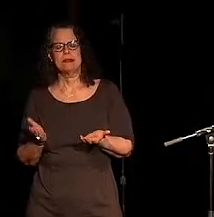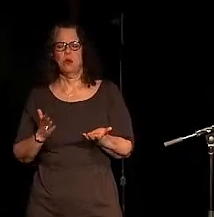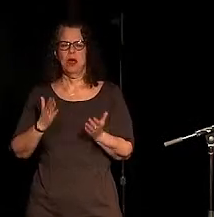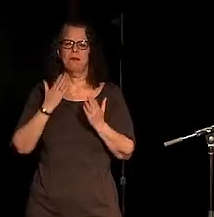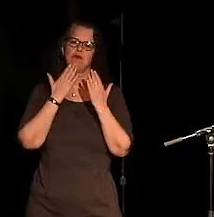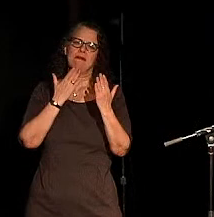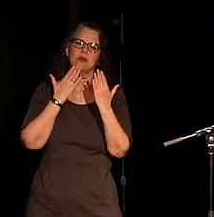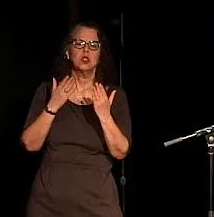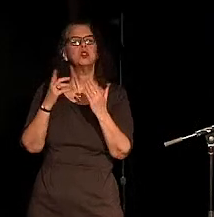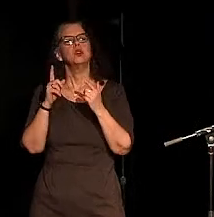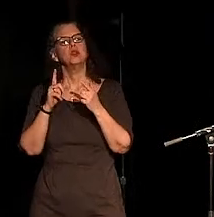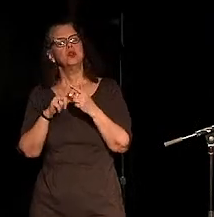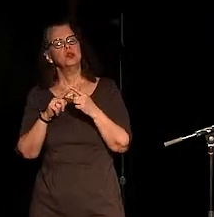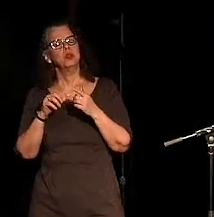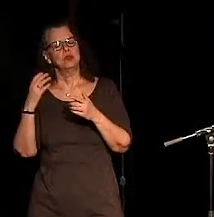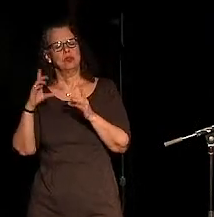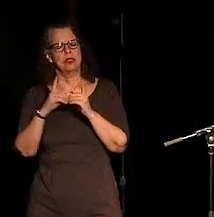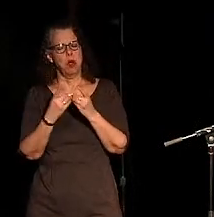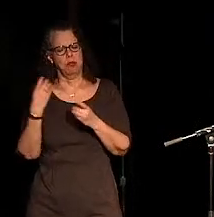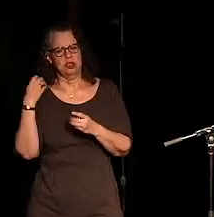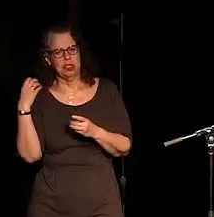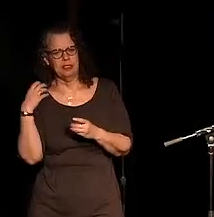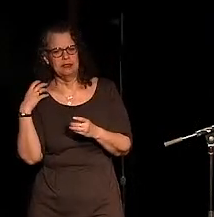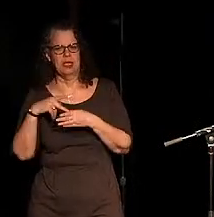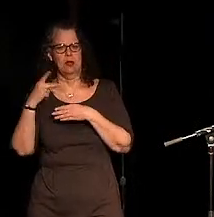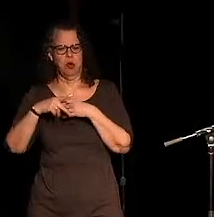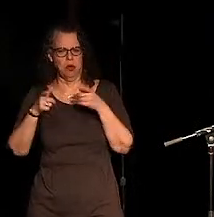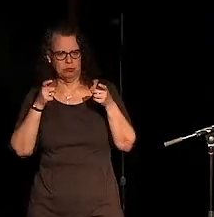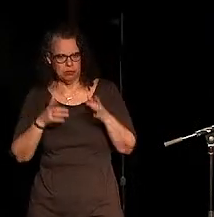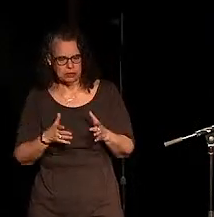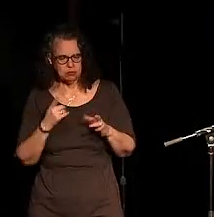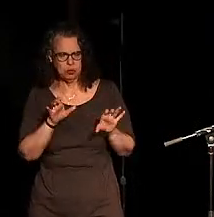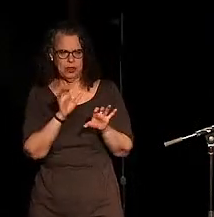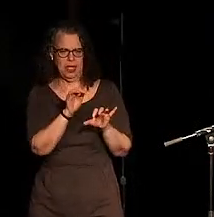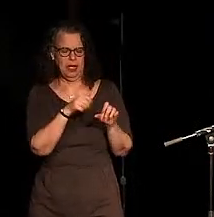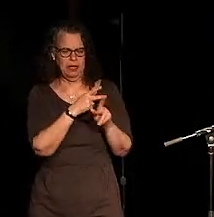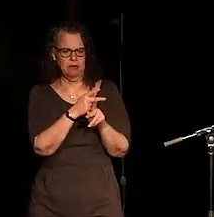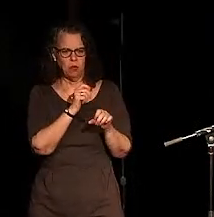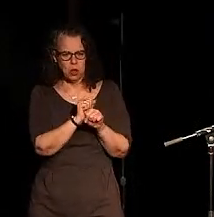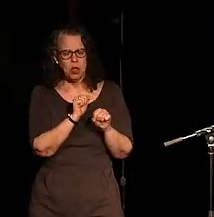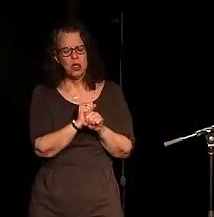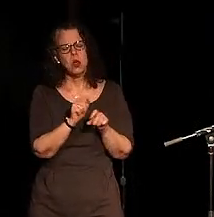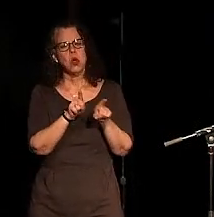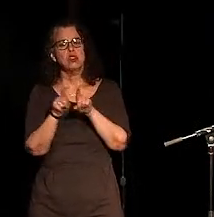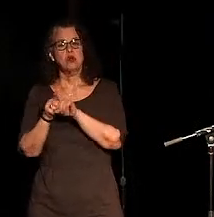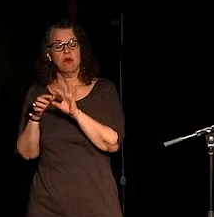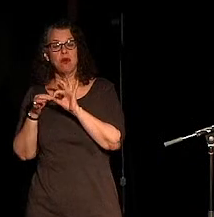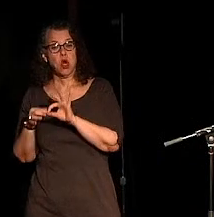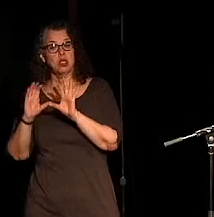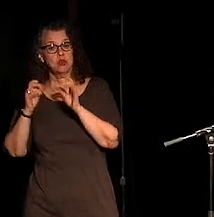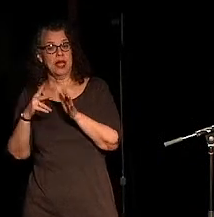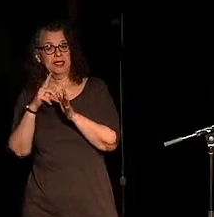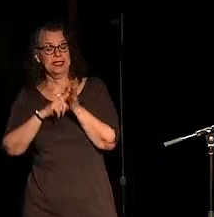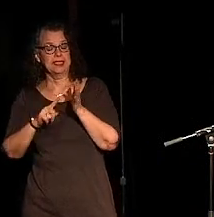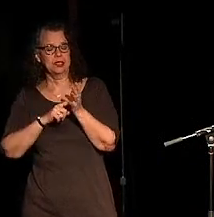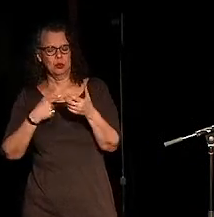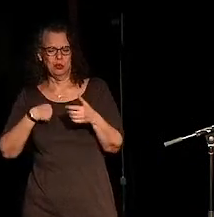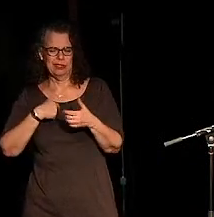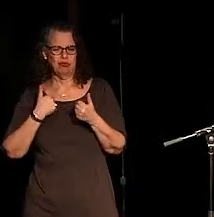the chairs and the program directors for doing that work. And also when it comes to class cancellations, being very